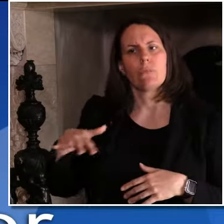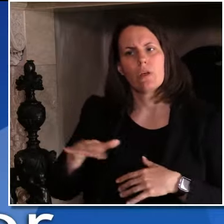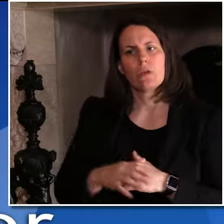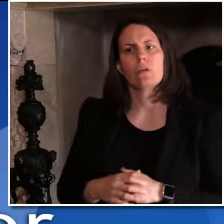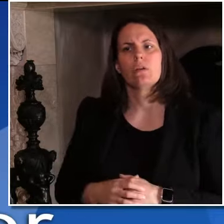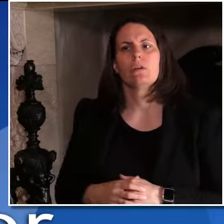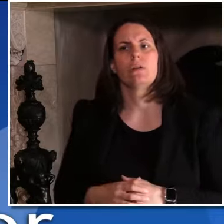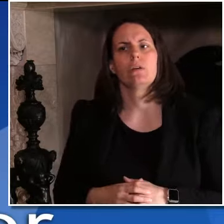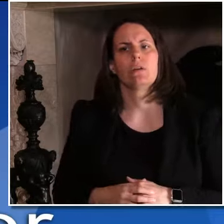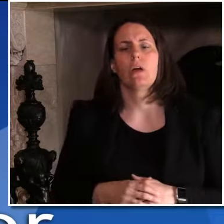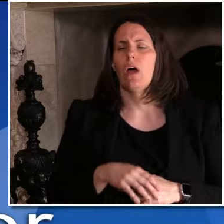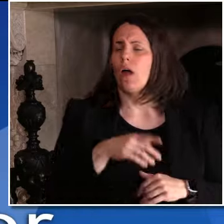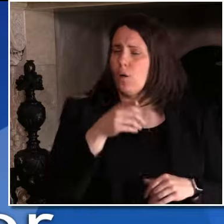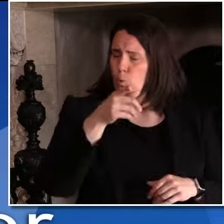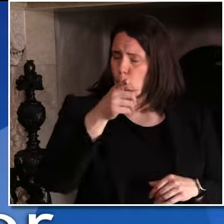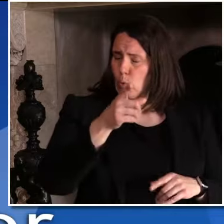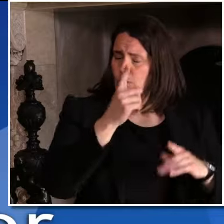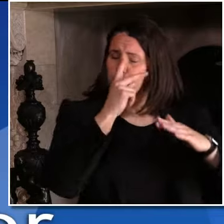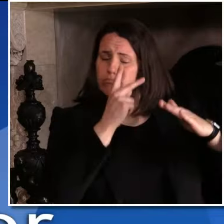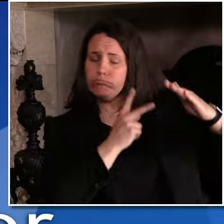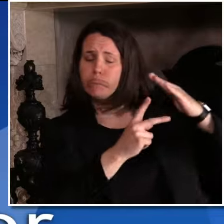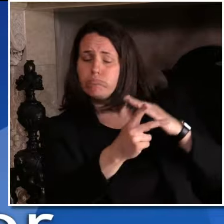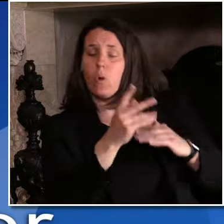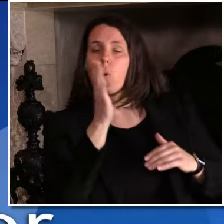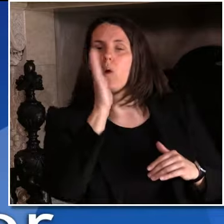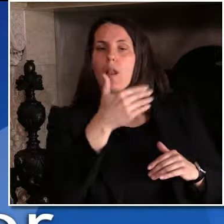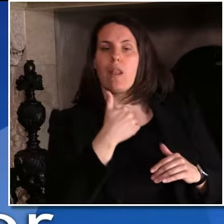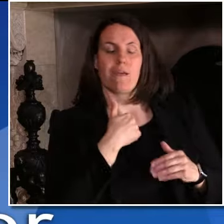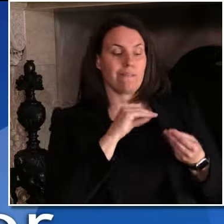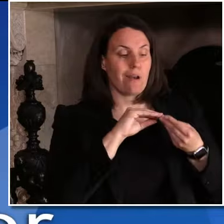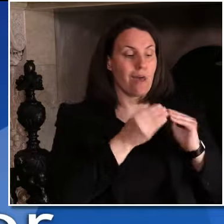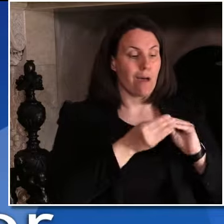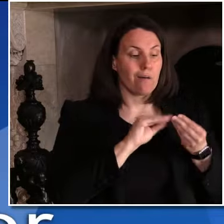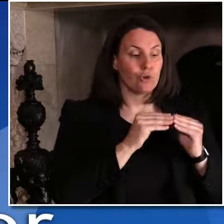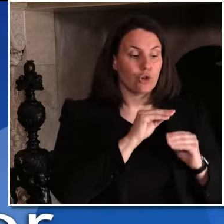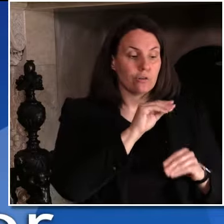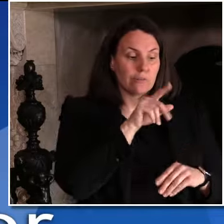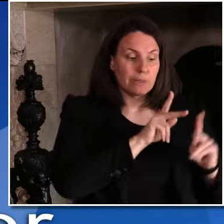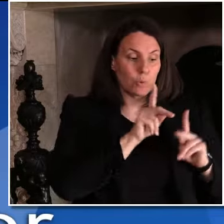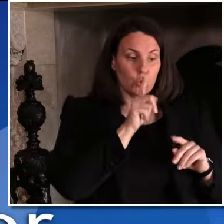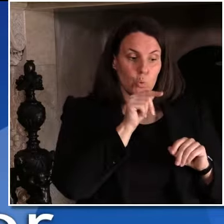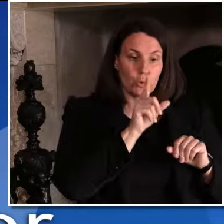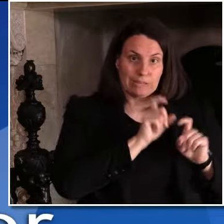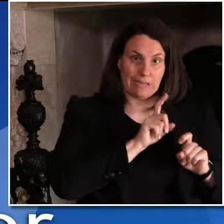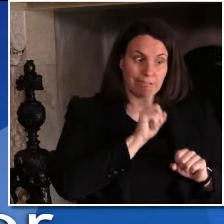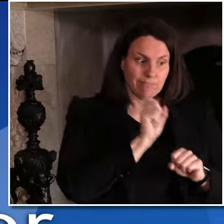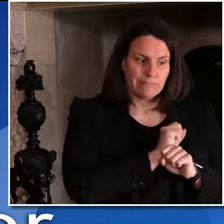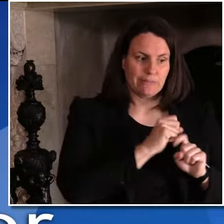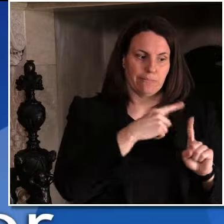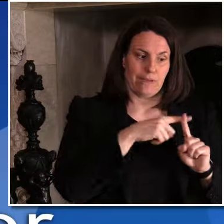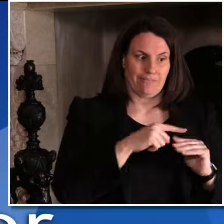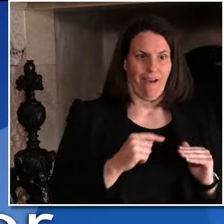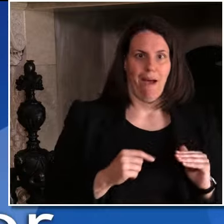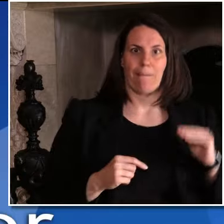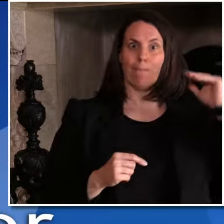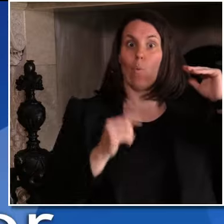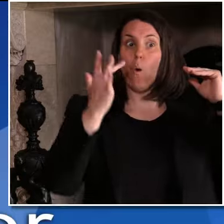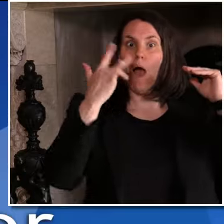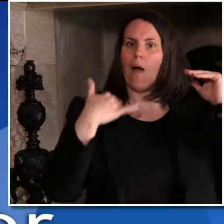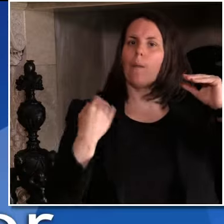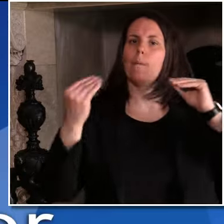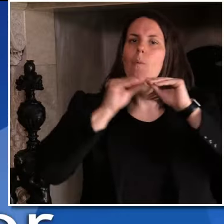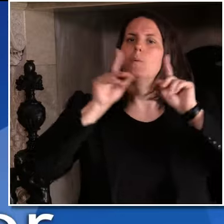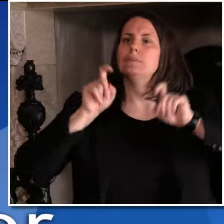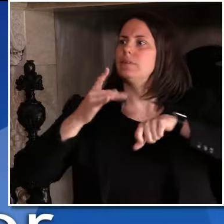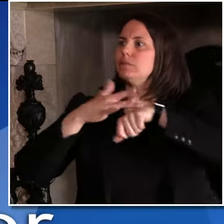tests available? And I guess, if so, how do you navigate kind of knowing where we are in terms of